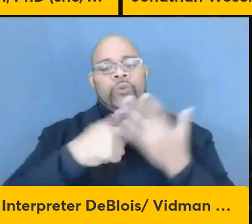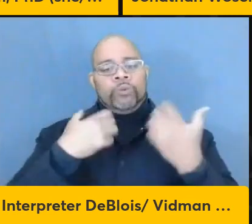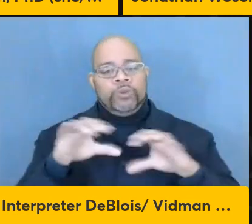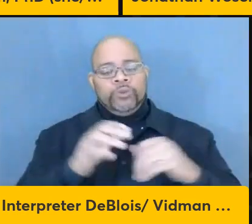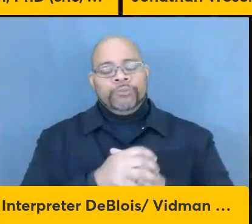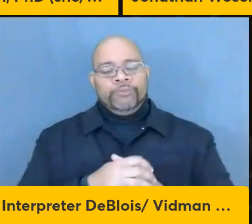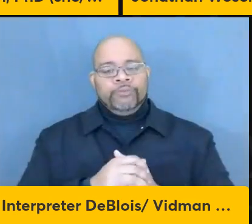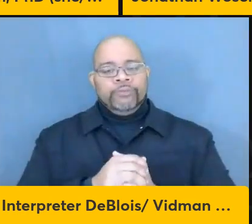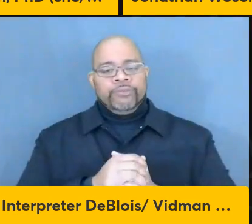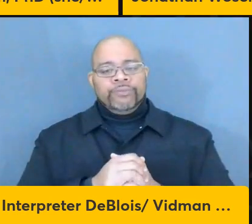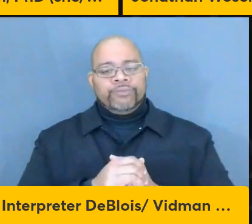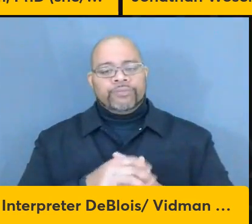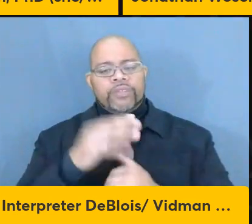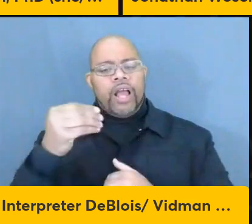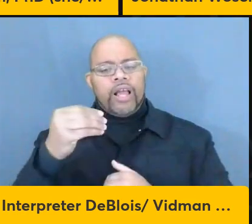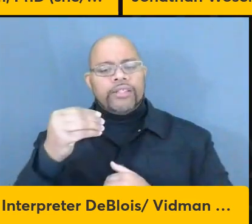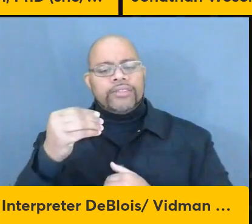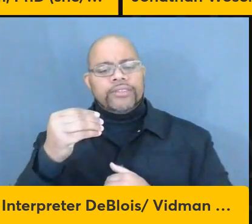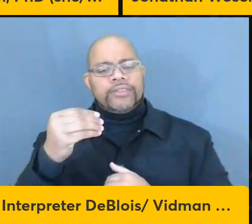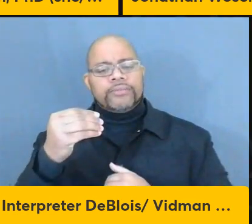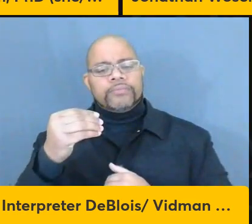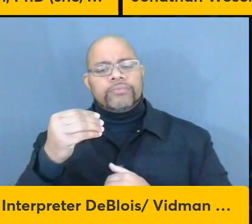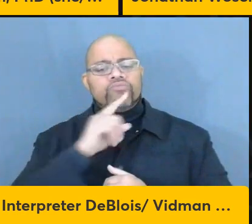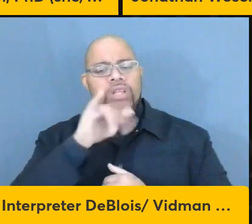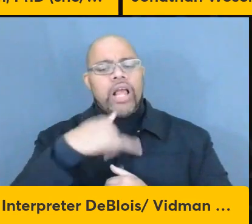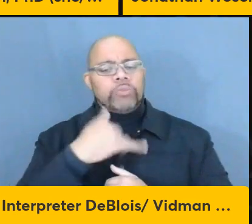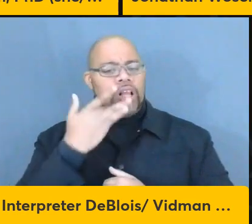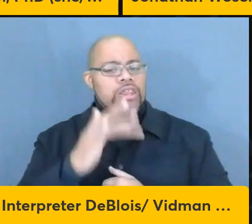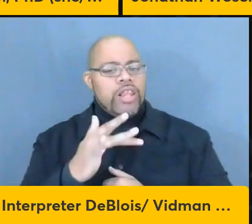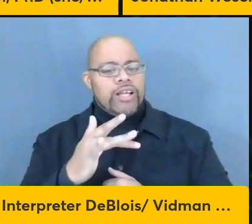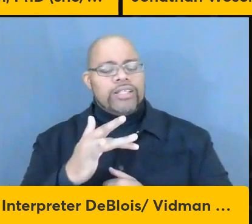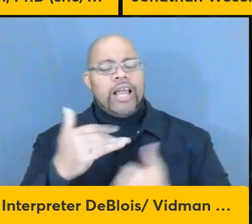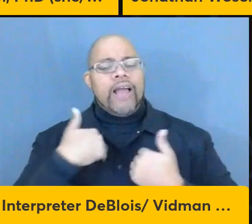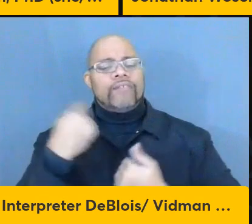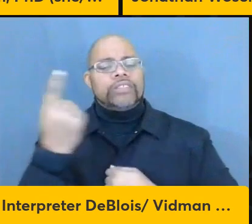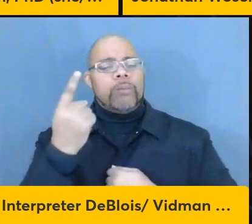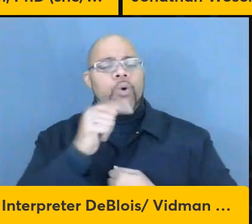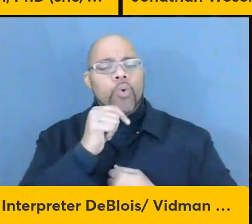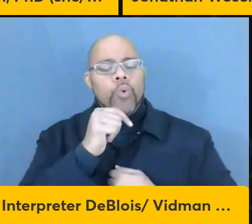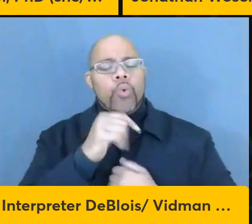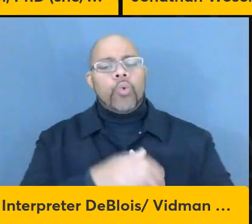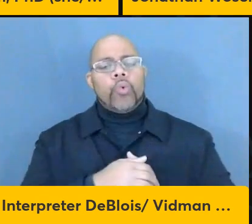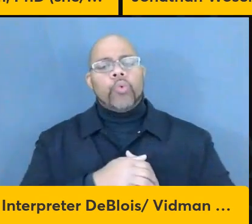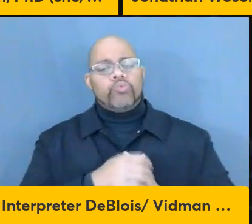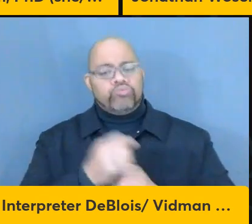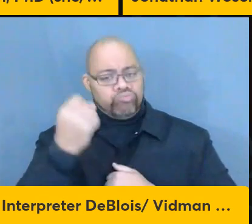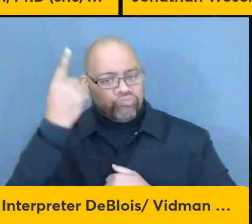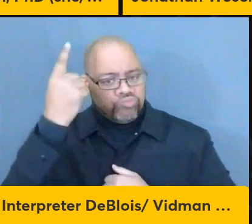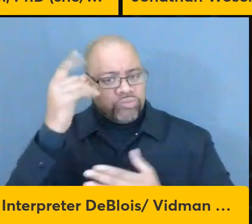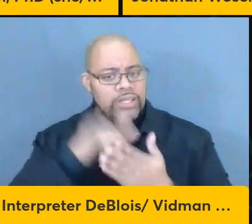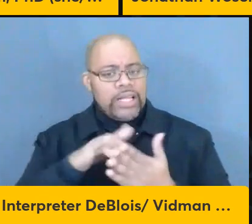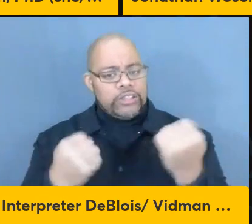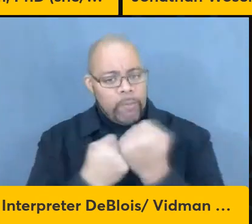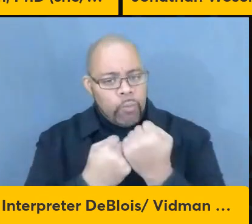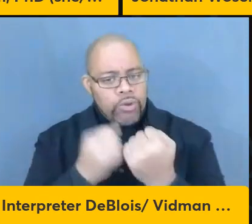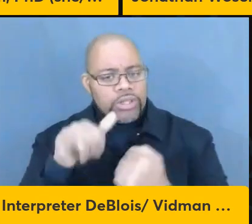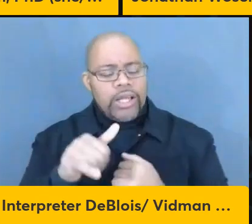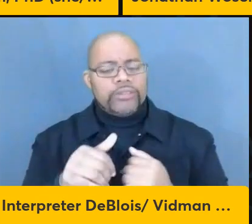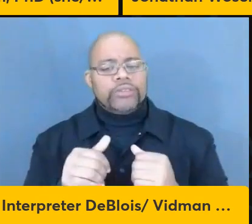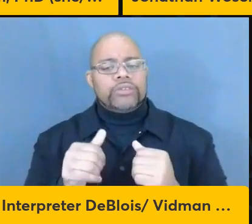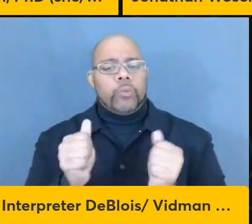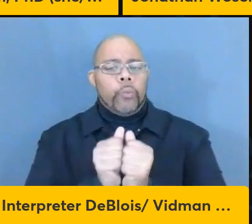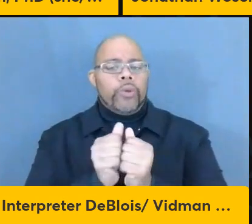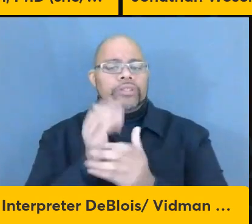to do, and I was really lucky to have somebody who was understanding enough to support that within